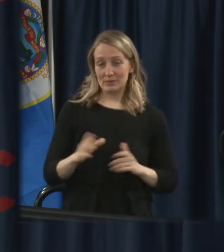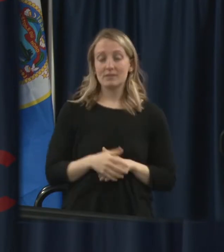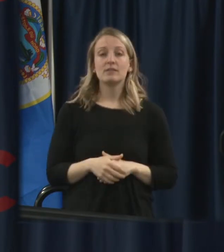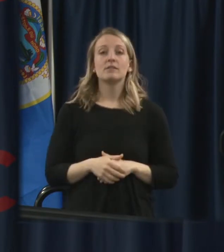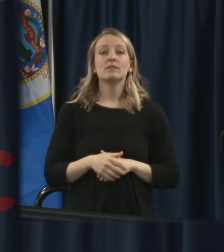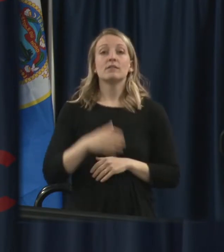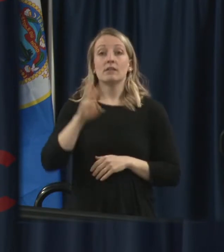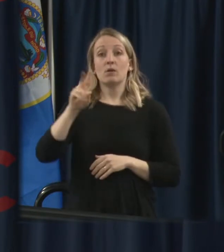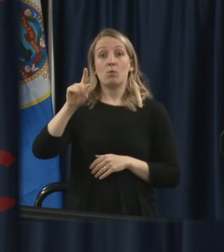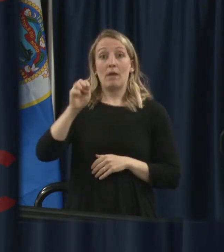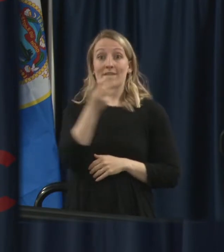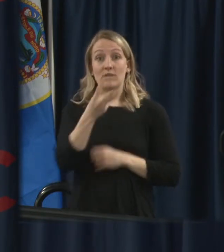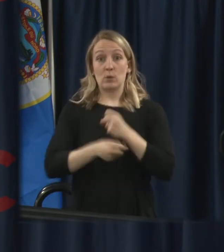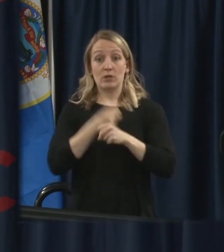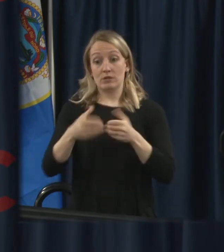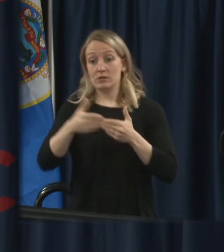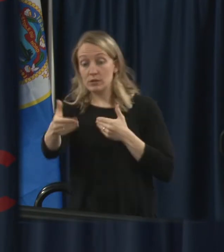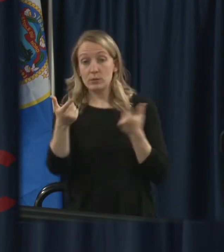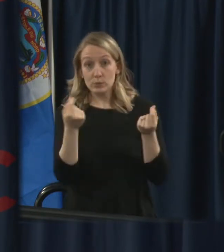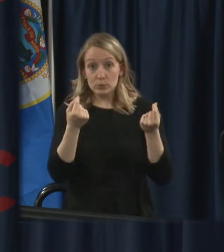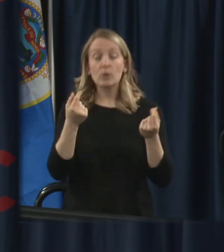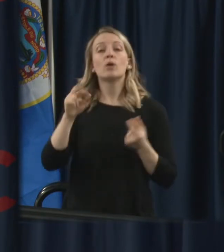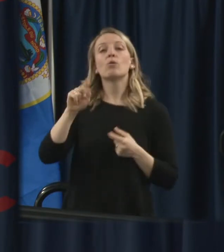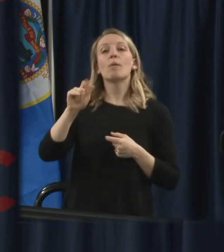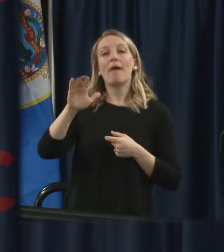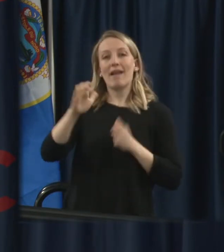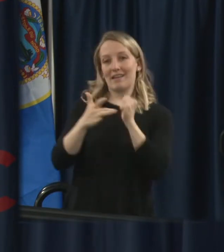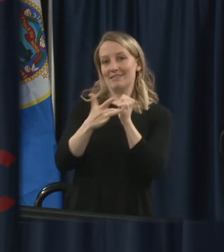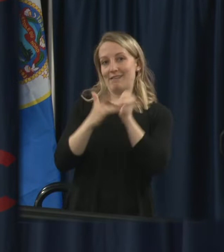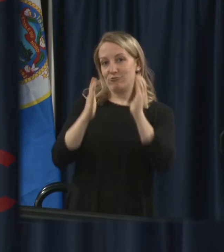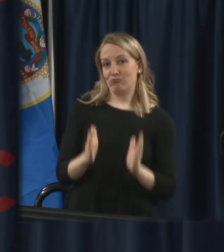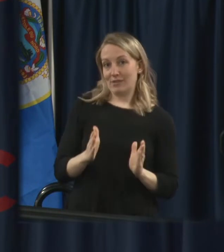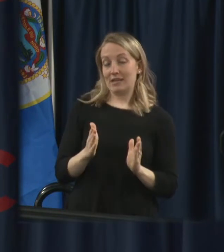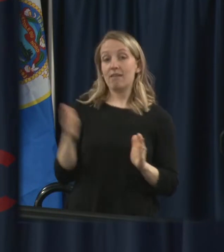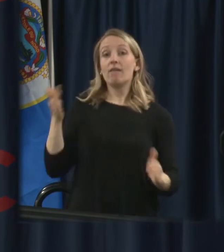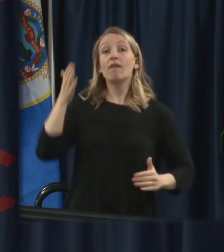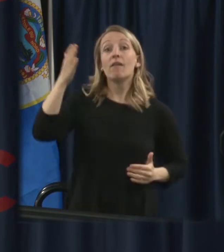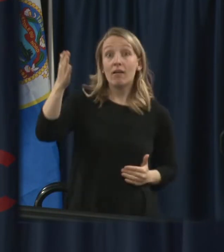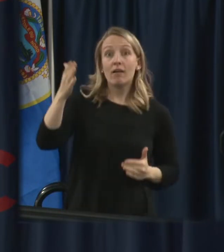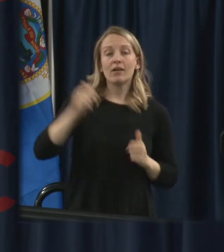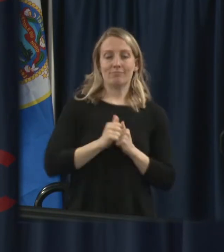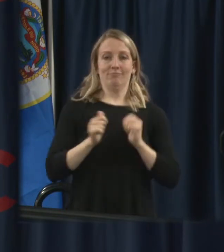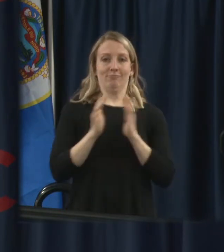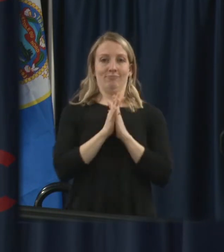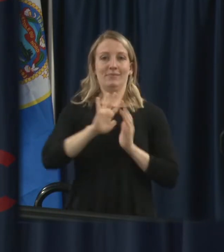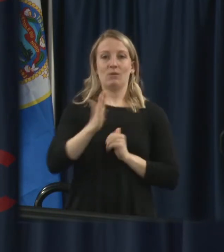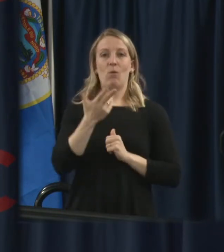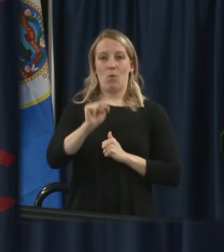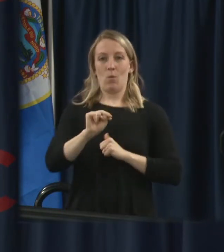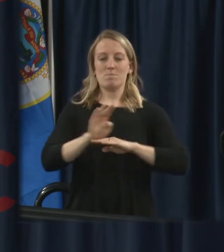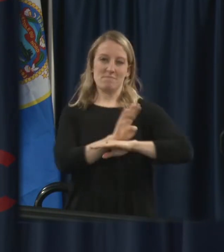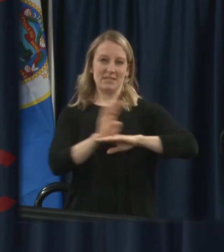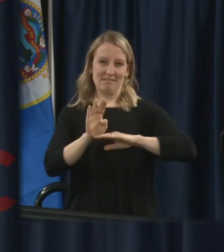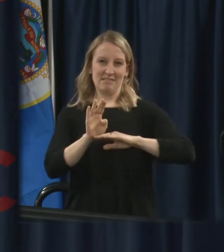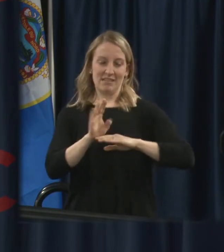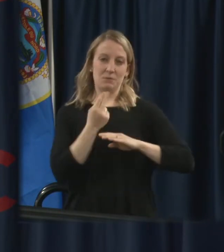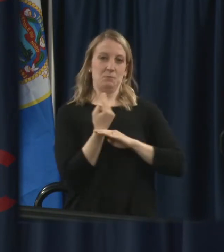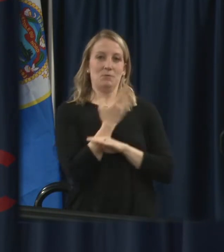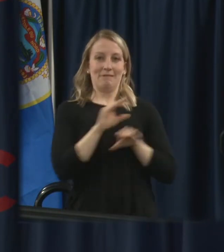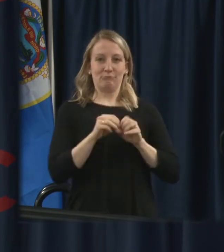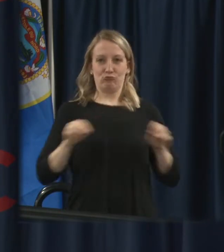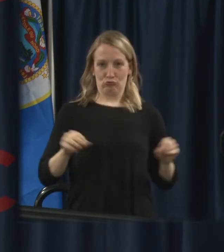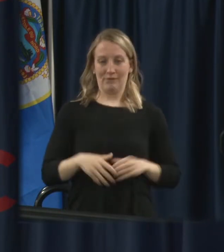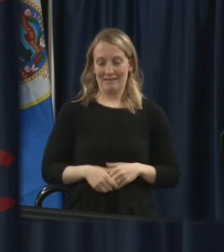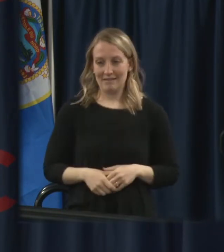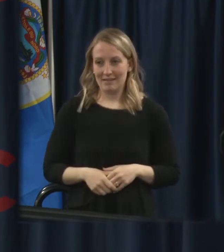next few years is to work as a robotic technician, and one day he will start a business of his very own with the degree he now has in